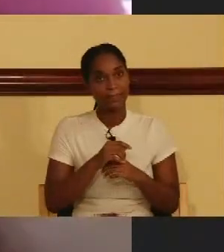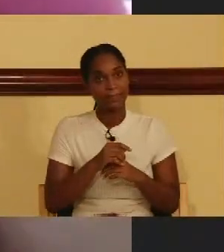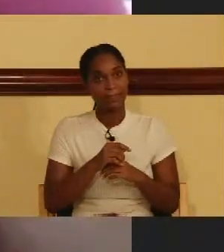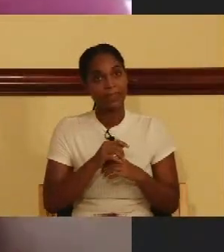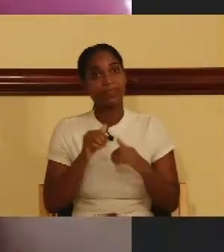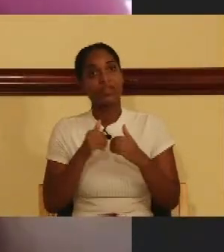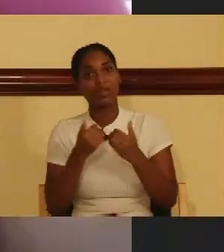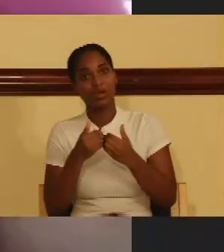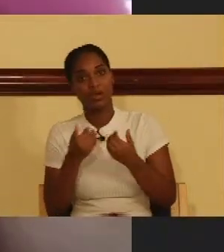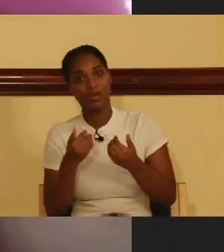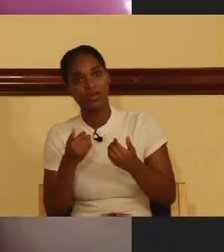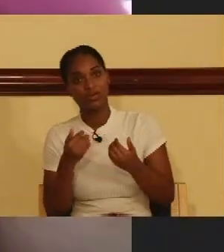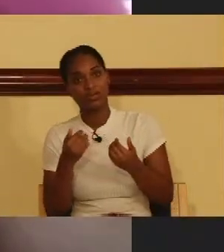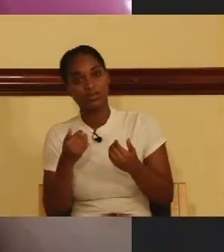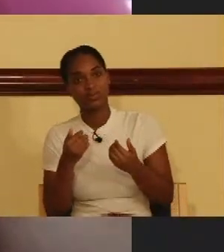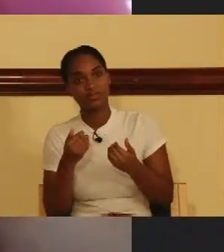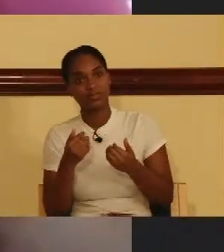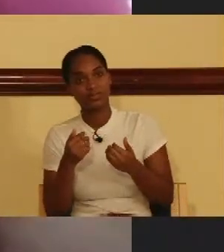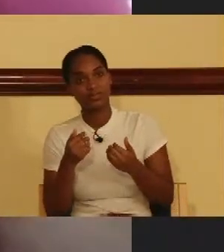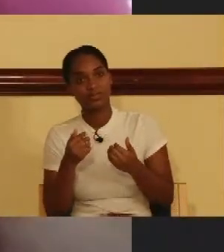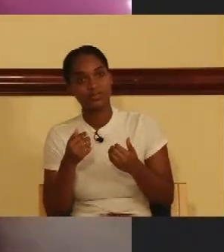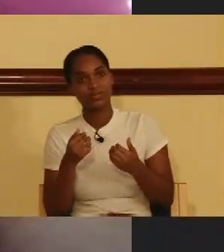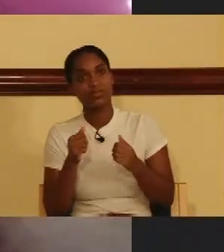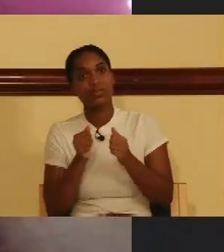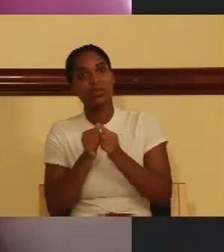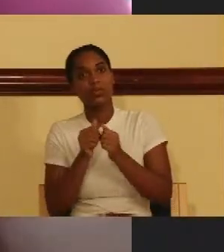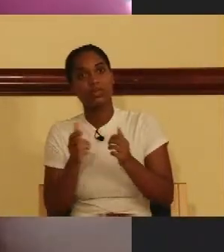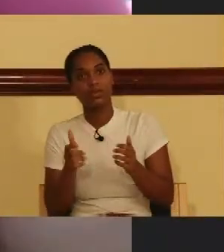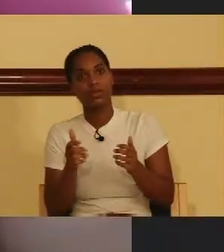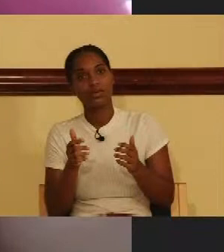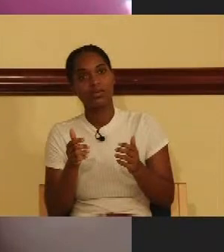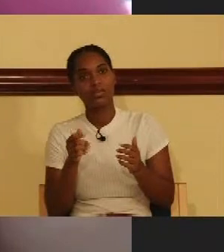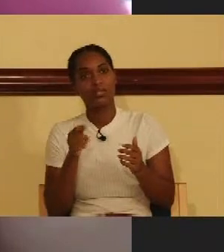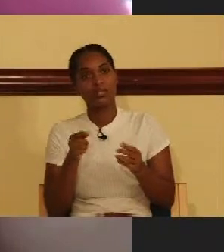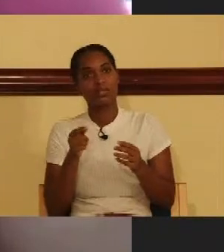going to be making decisions without the input